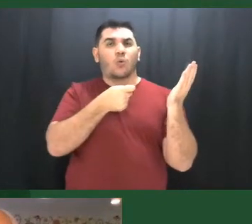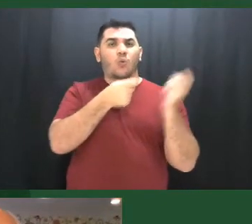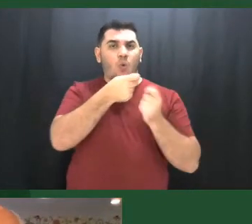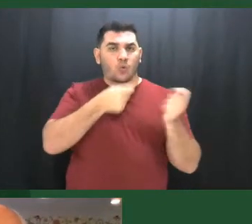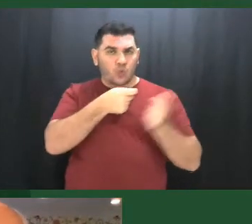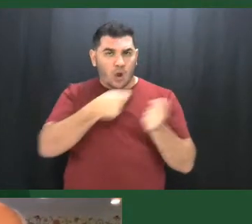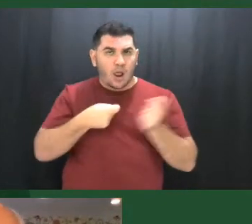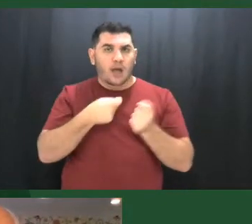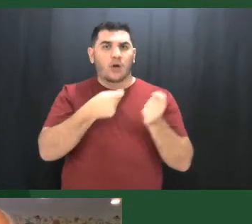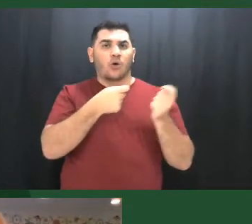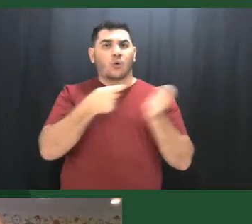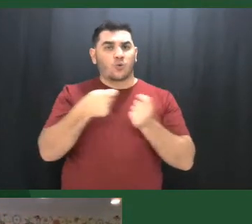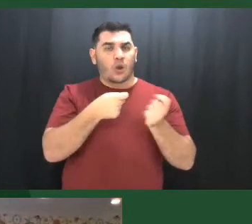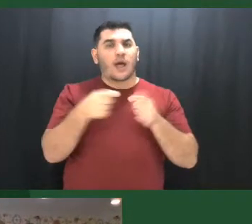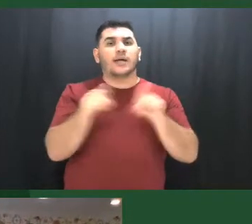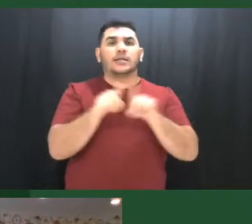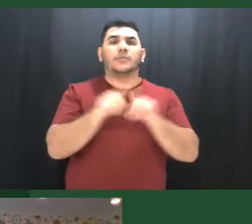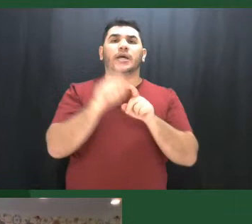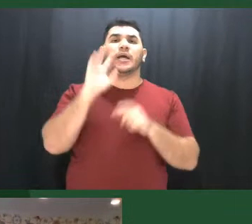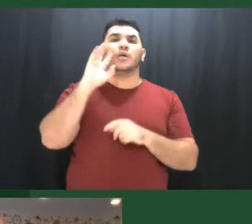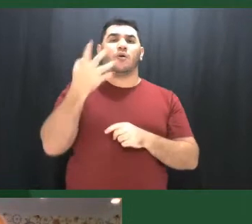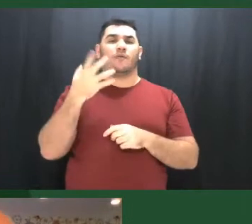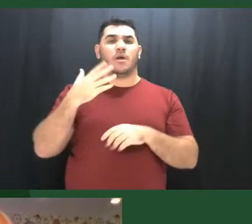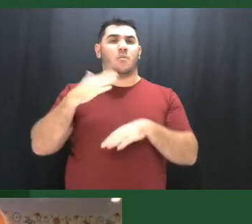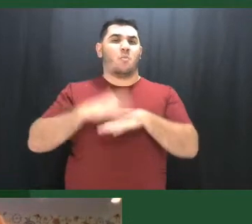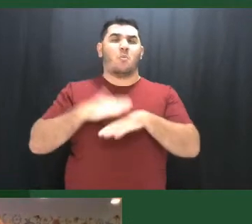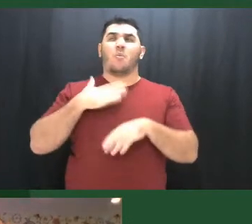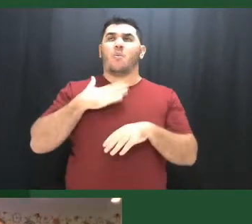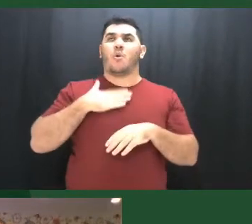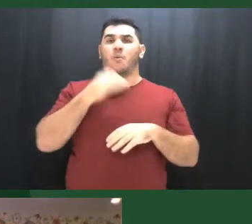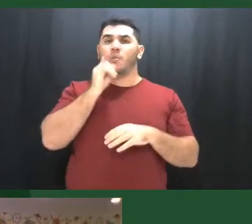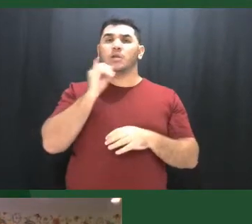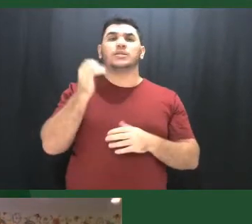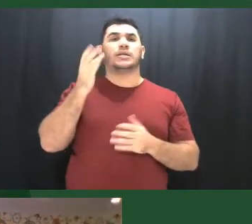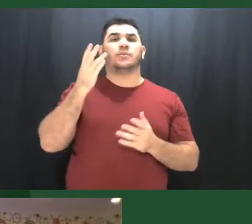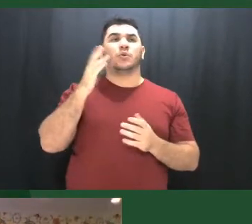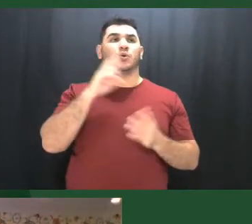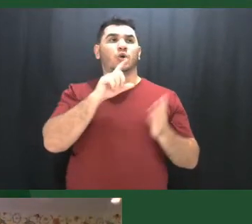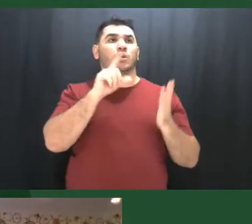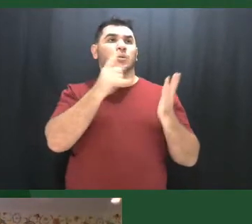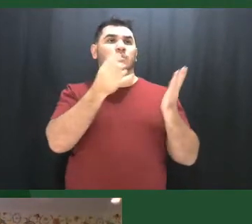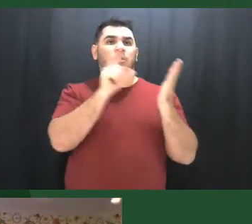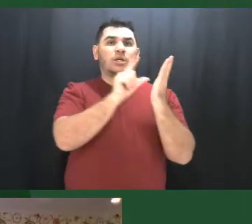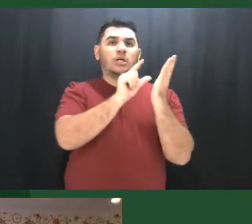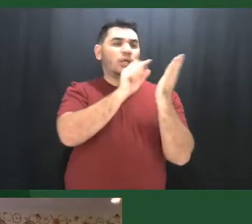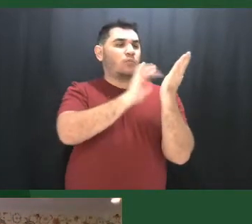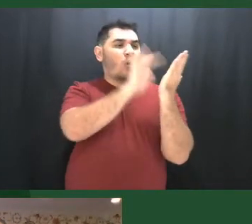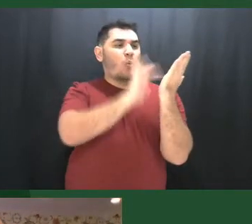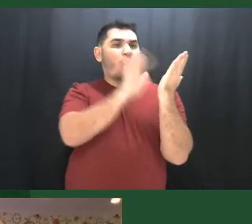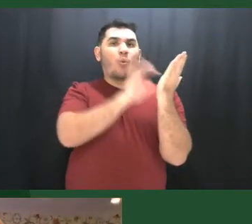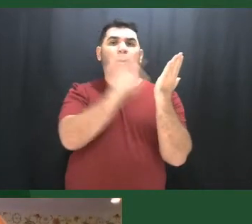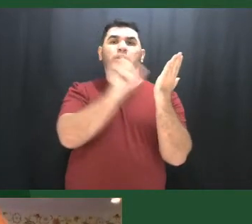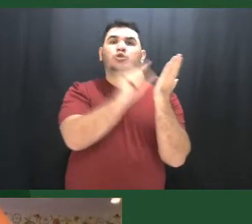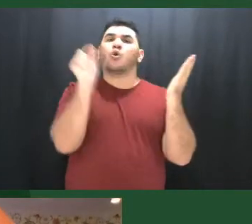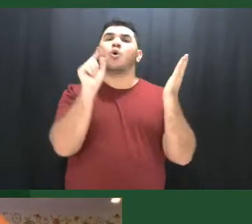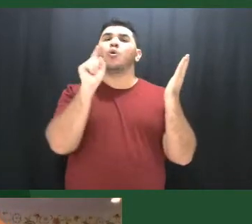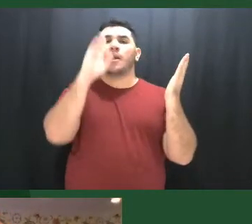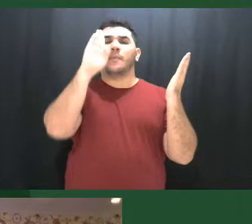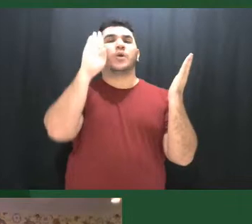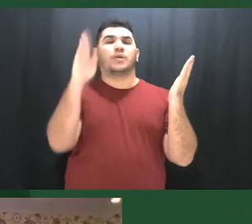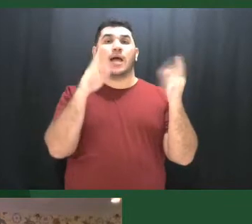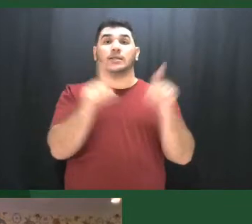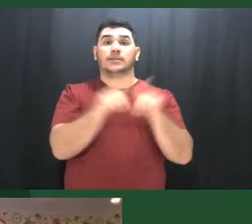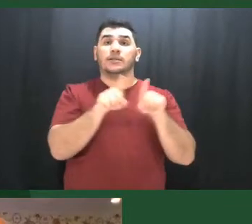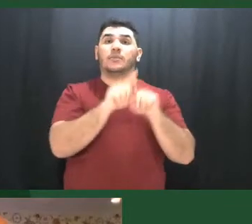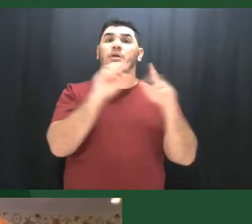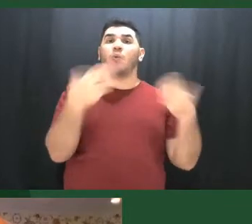calls the phone should prioritize. Maybe from your family members should get high priority, and maybe from people on your